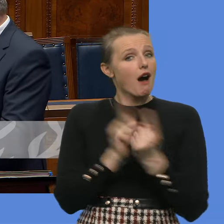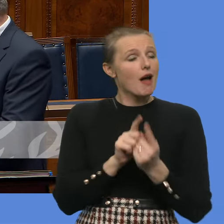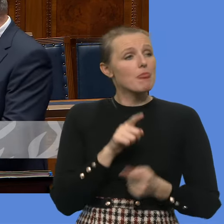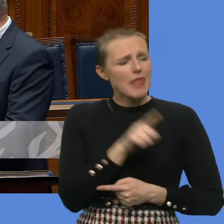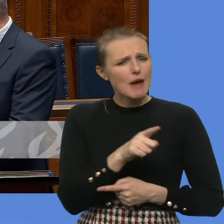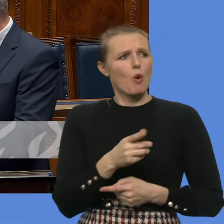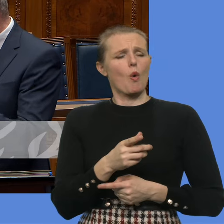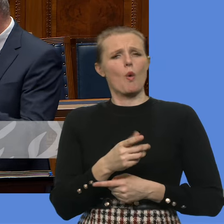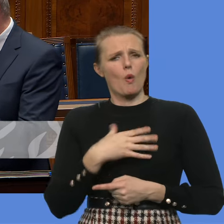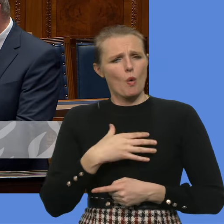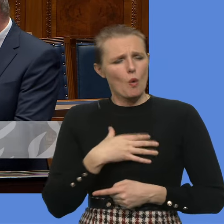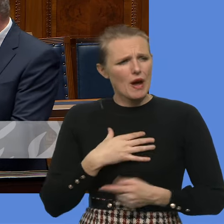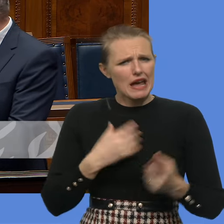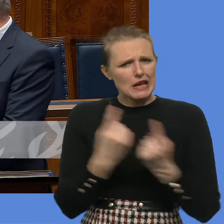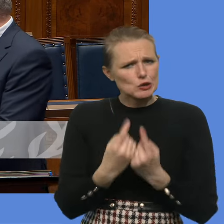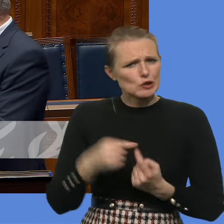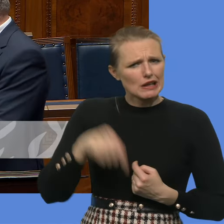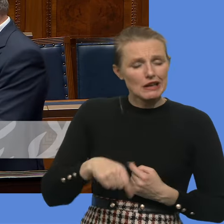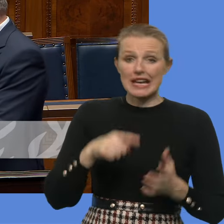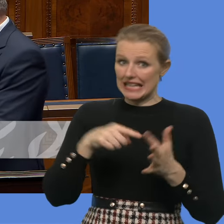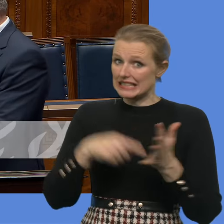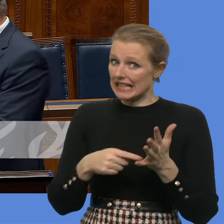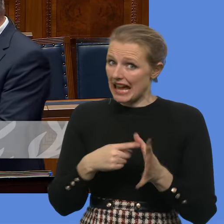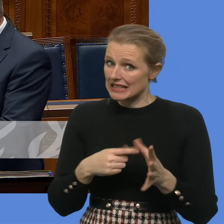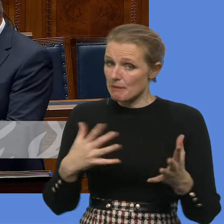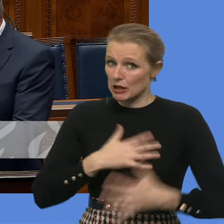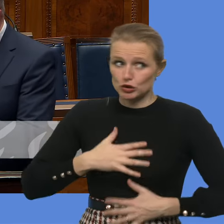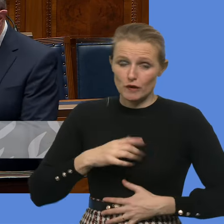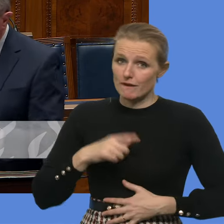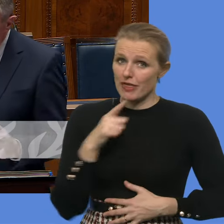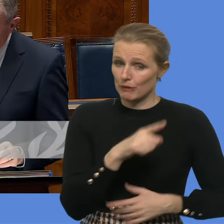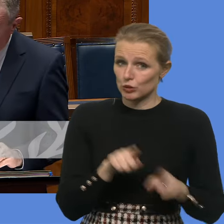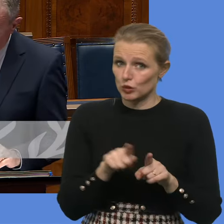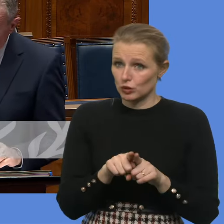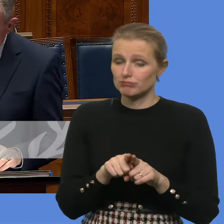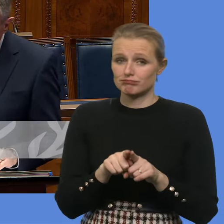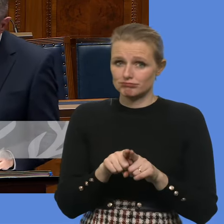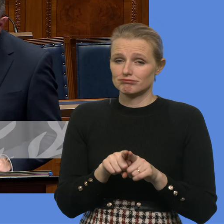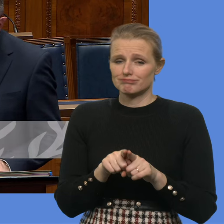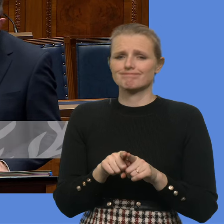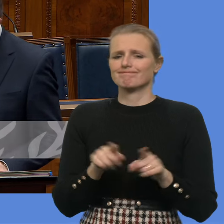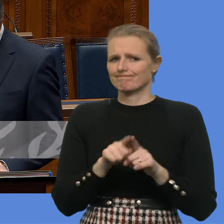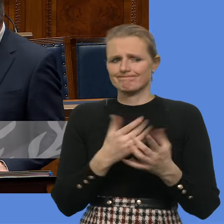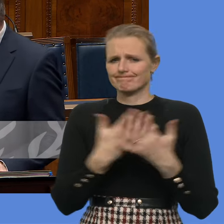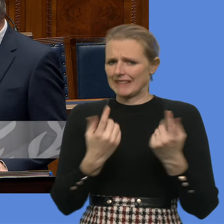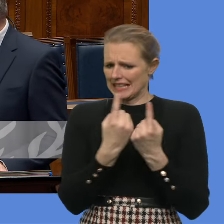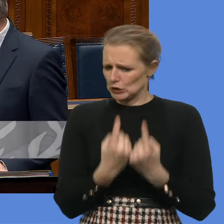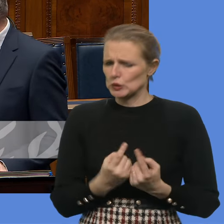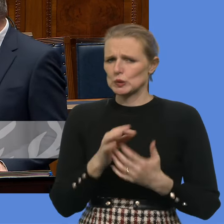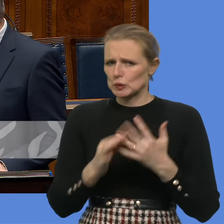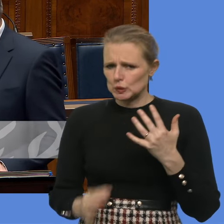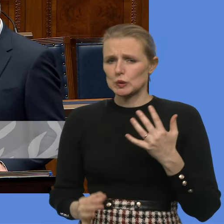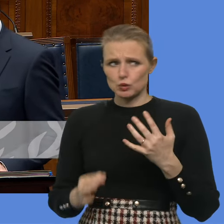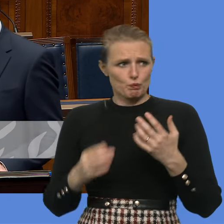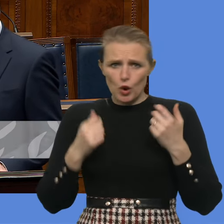the issues they face. And of course, ETA is a concern for them, as well as they raised a number of issues, but a very, very